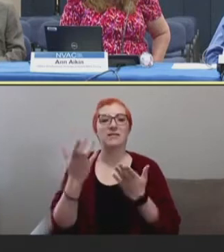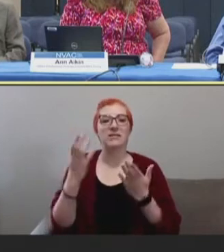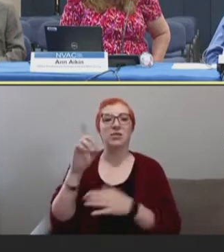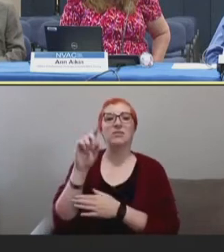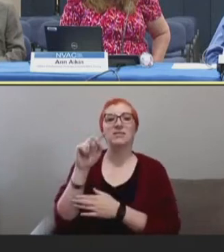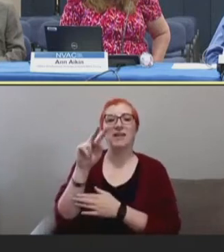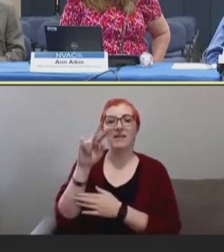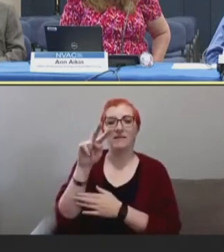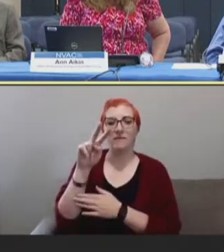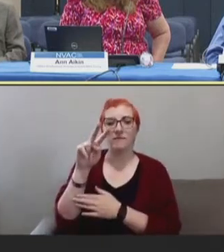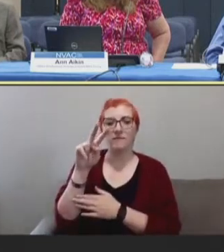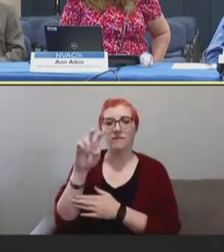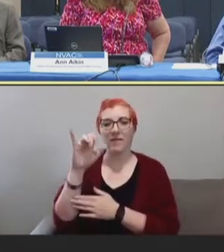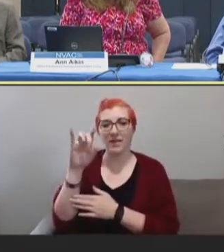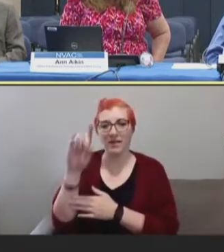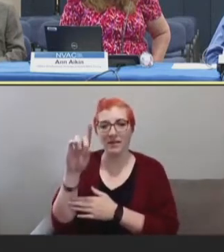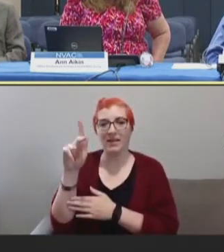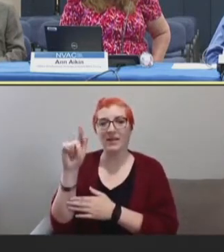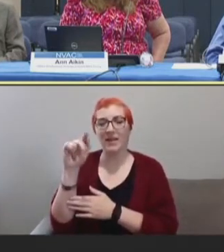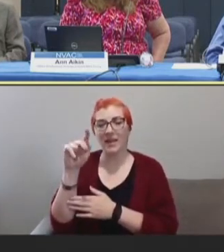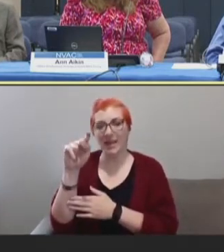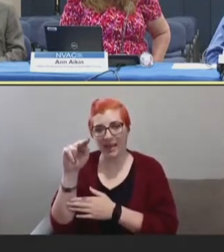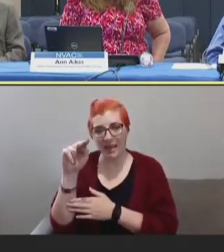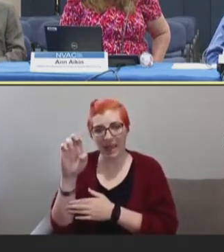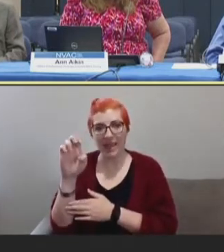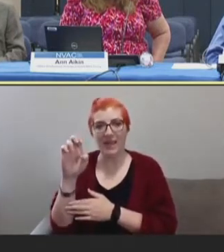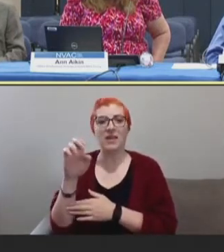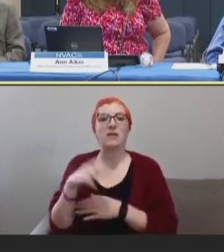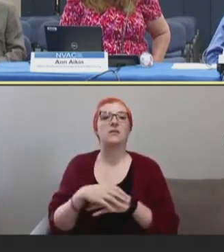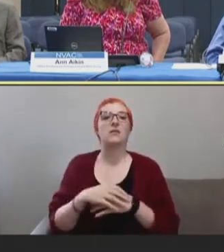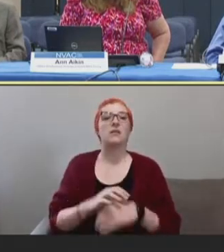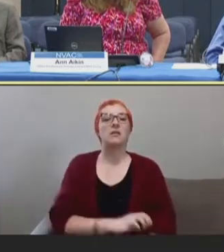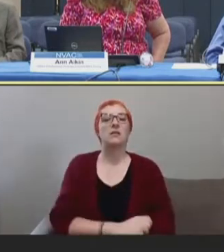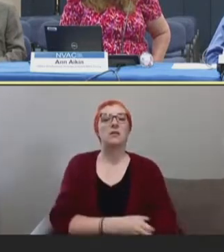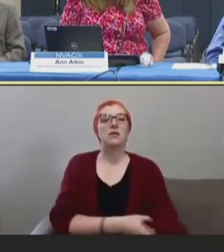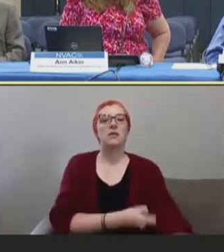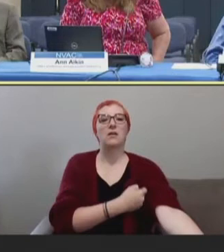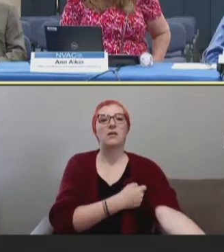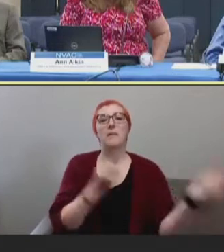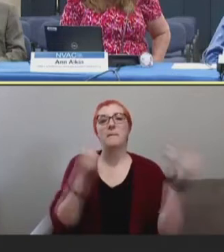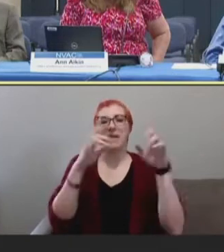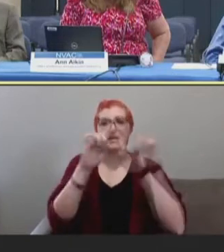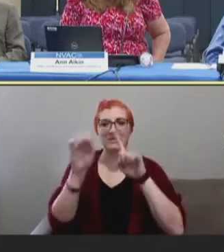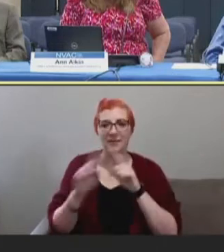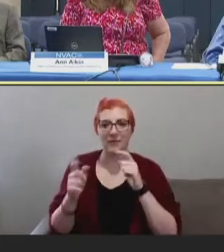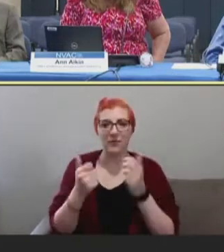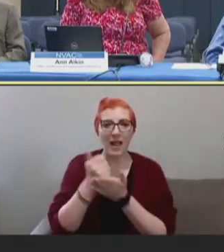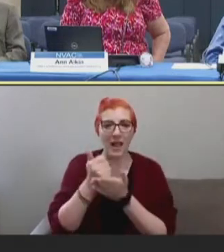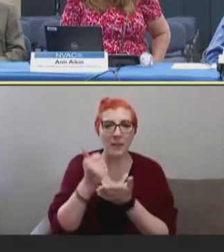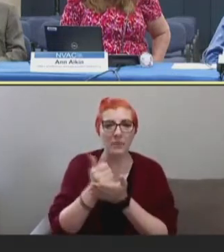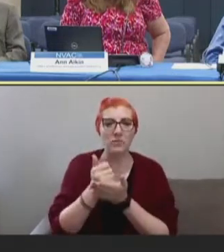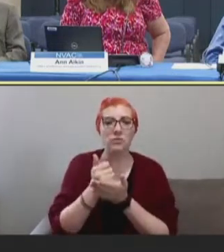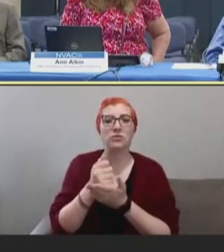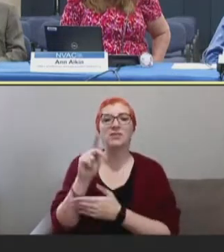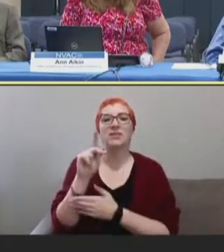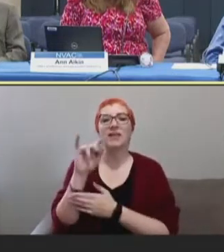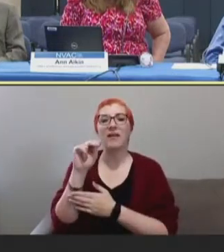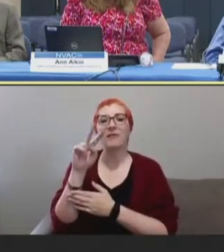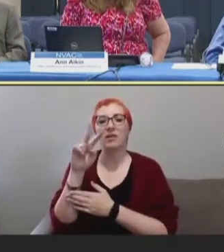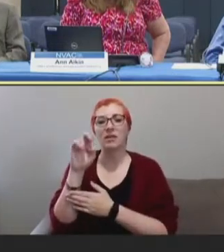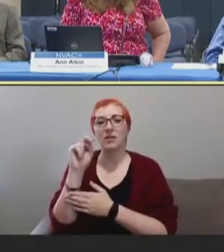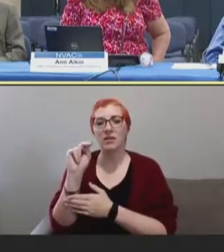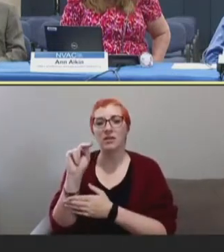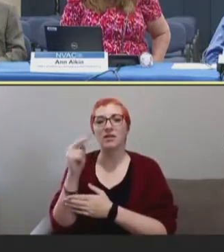LaForest Dupree. We also have another number of helpers today: Tevin Warren, Hannah Bablak,